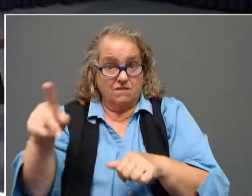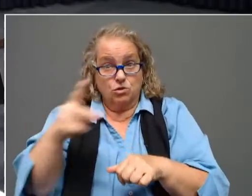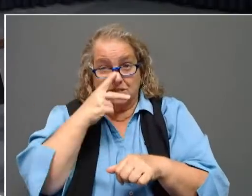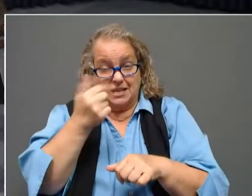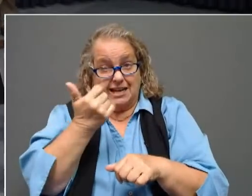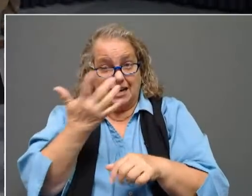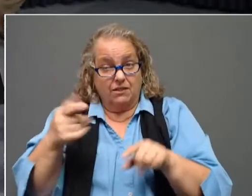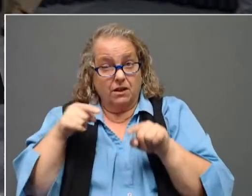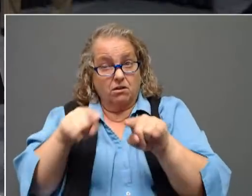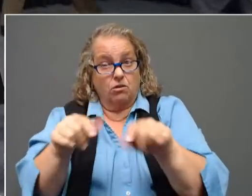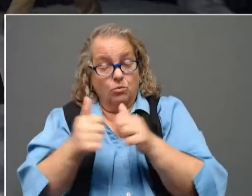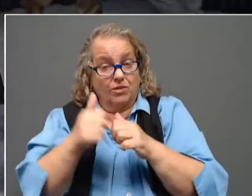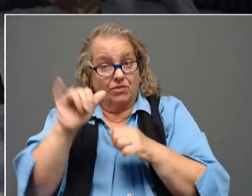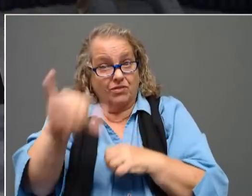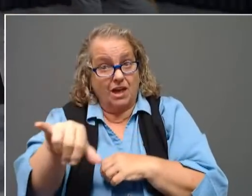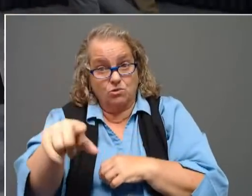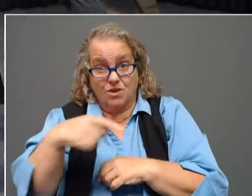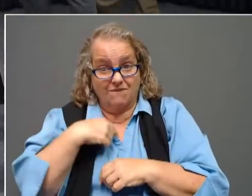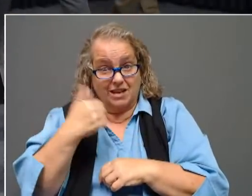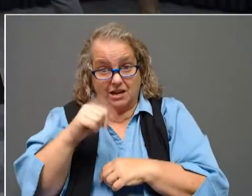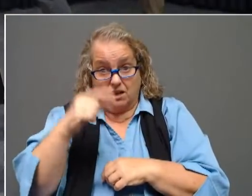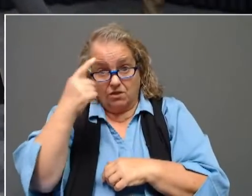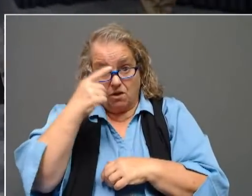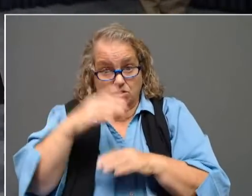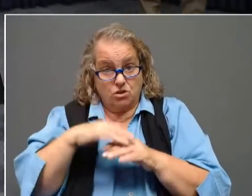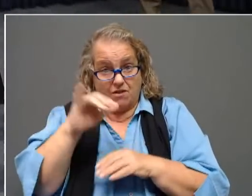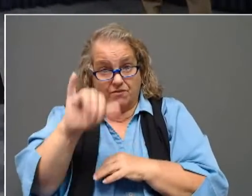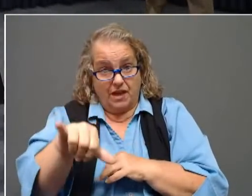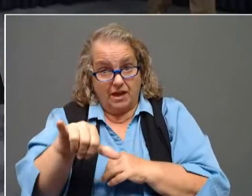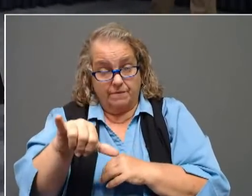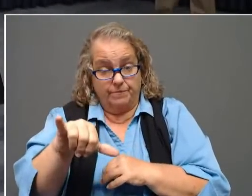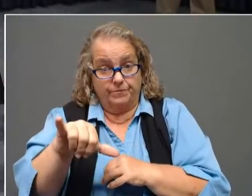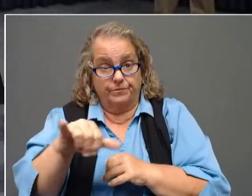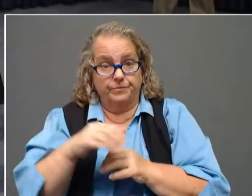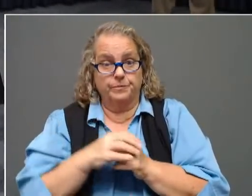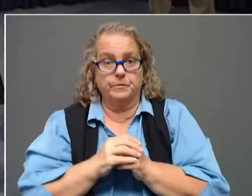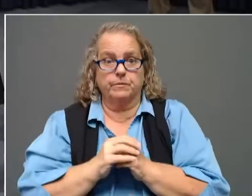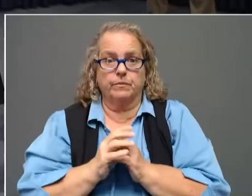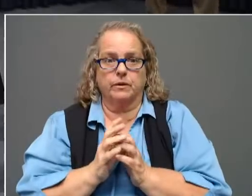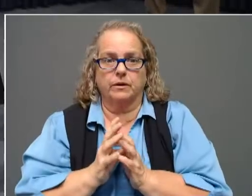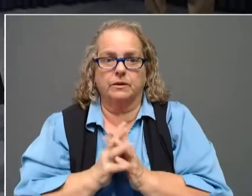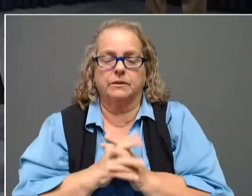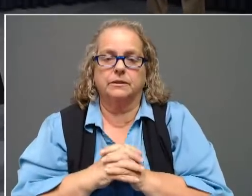on that, as well as what are your thoughts on the Cleveland Guardians?